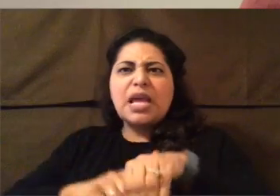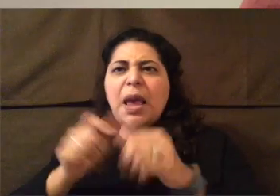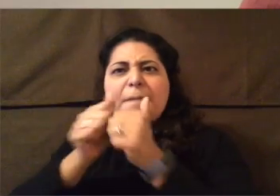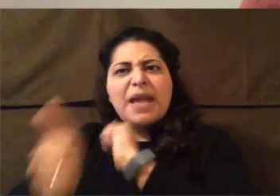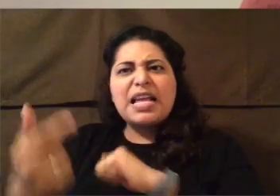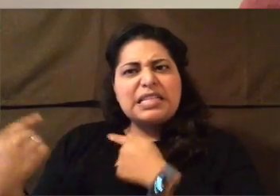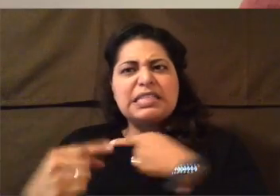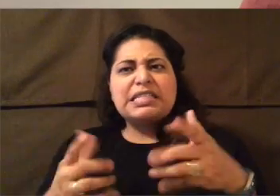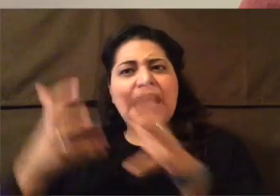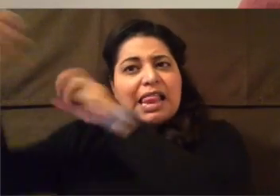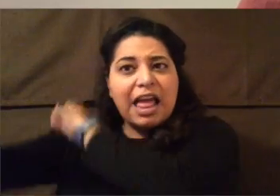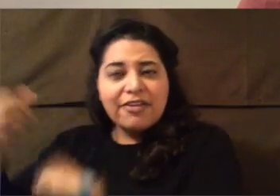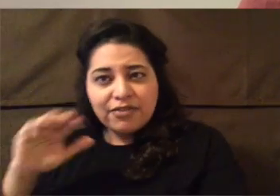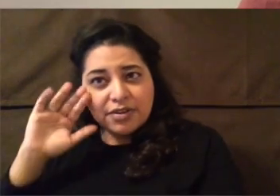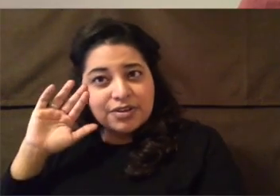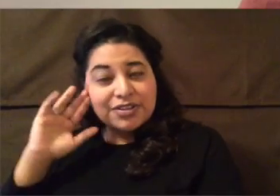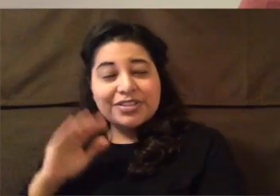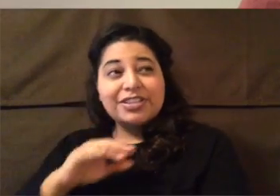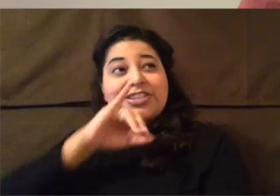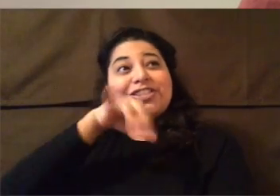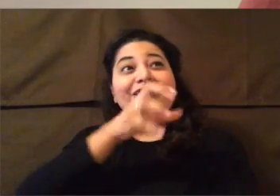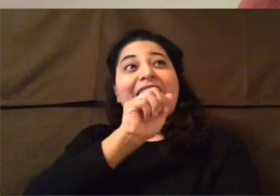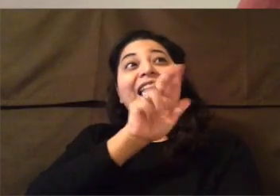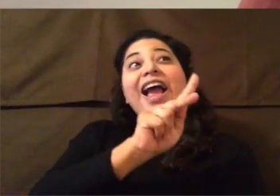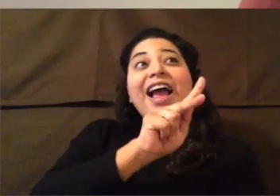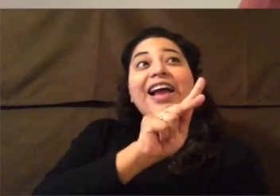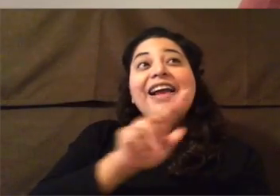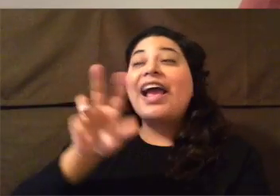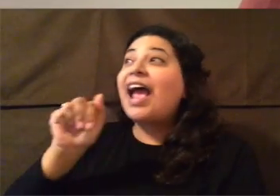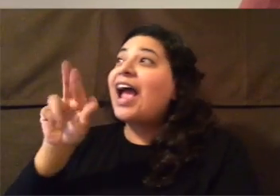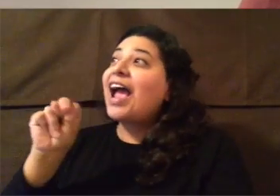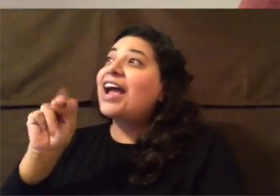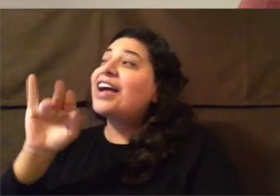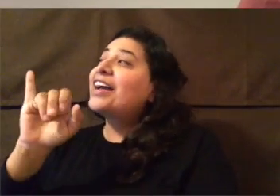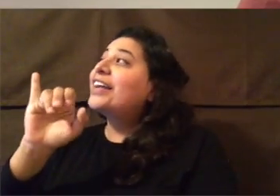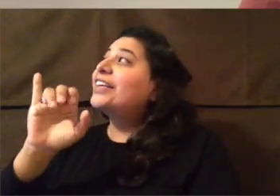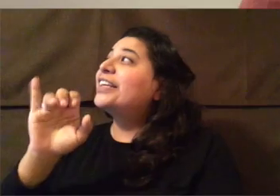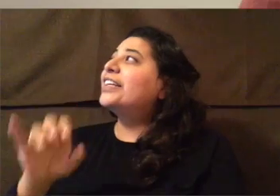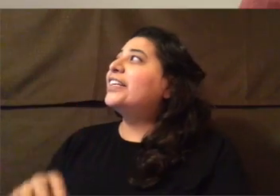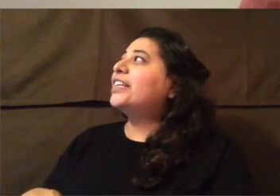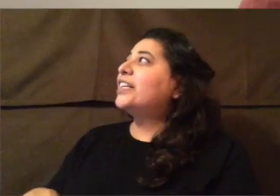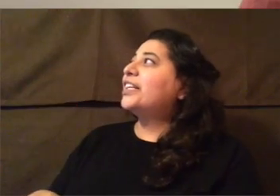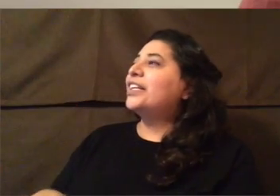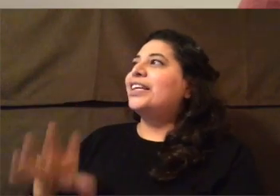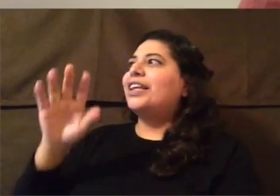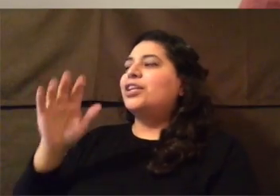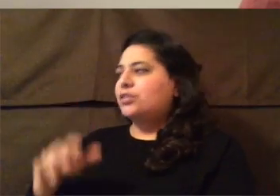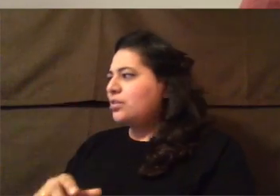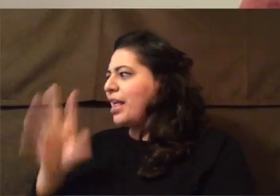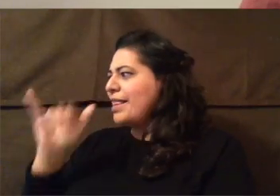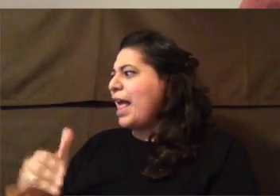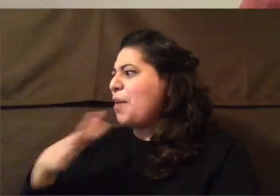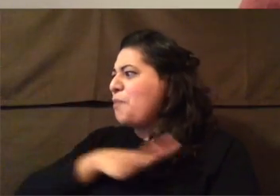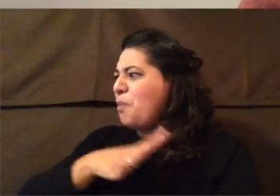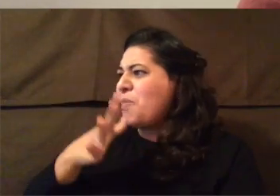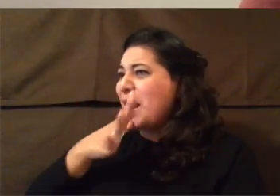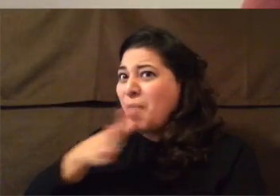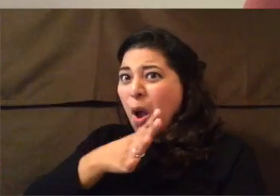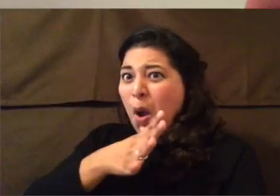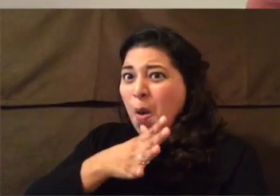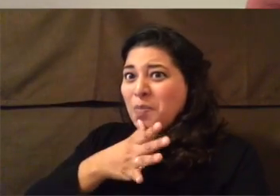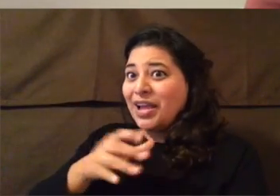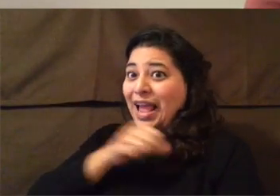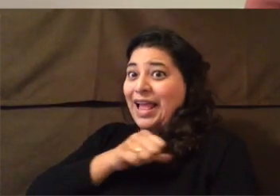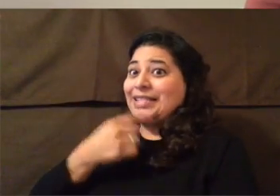had passed since they'd left. "Jack! Annie!" a voice called from the distance. "That's Mom," said Annie,